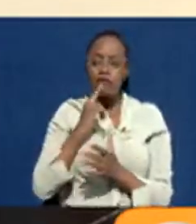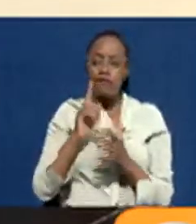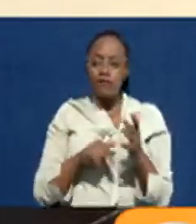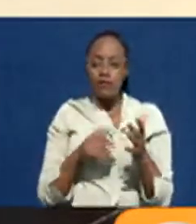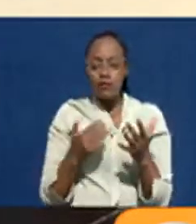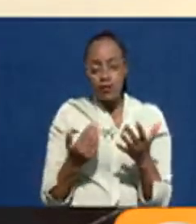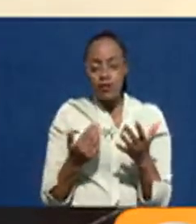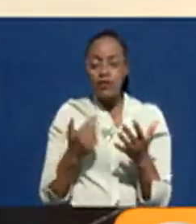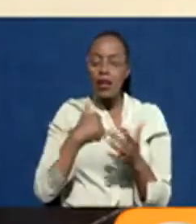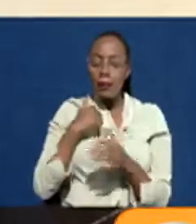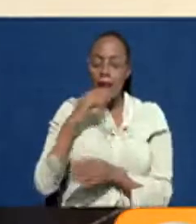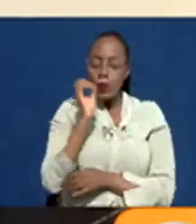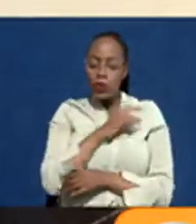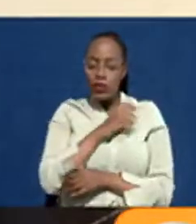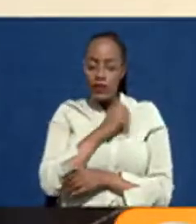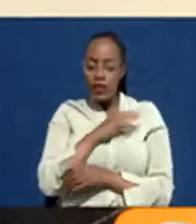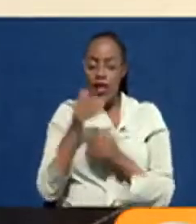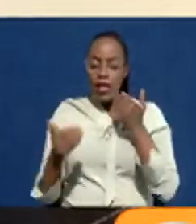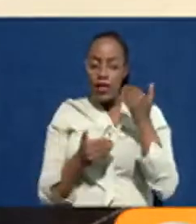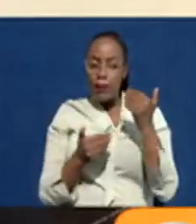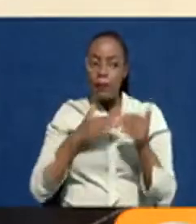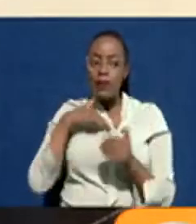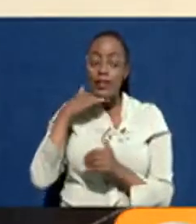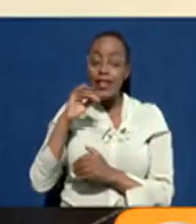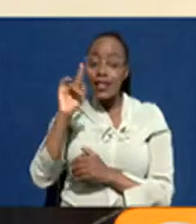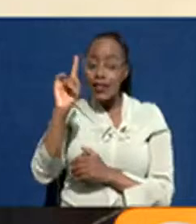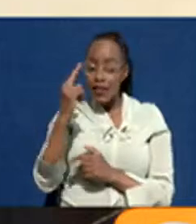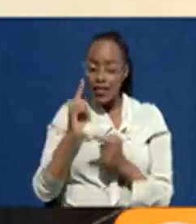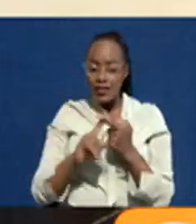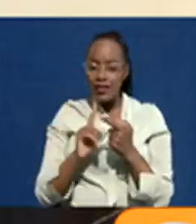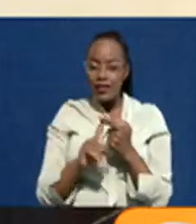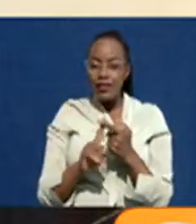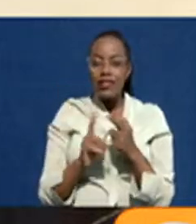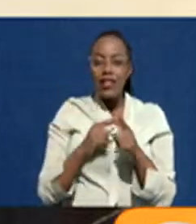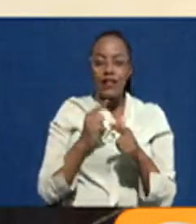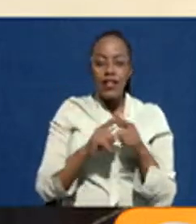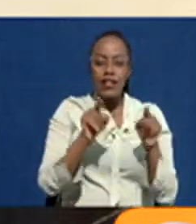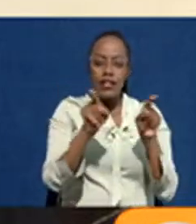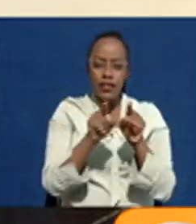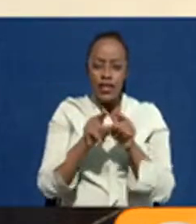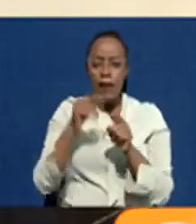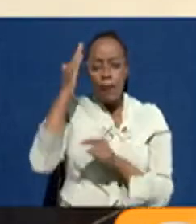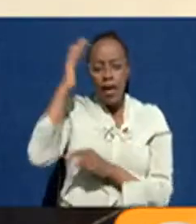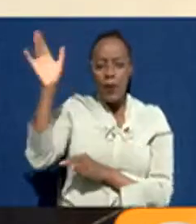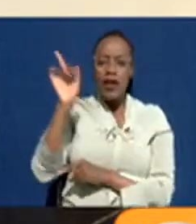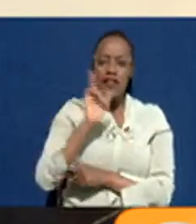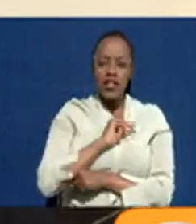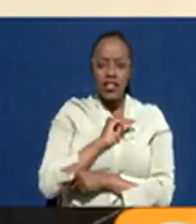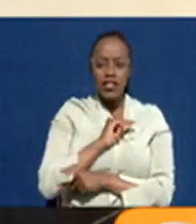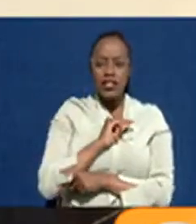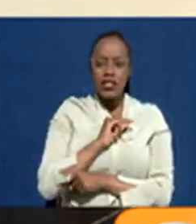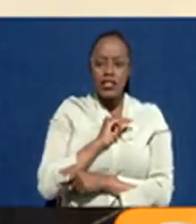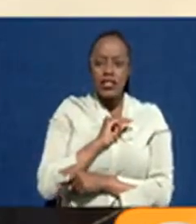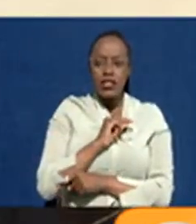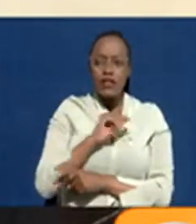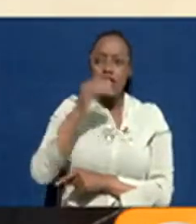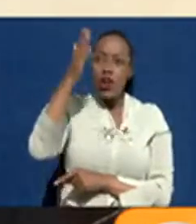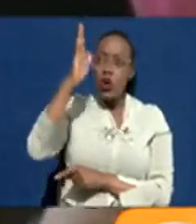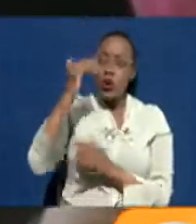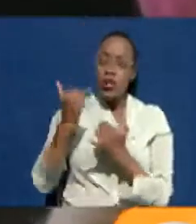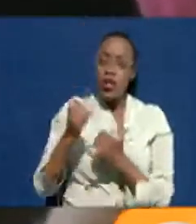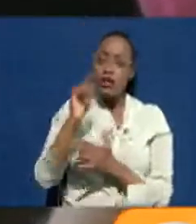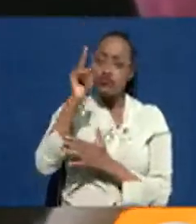frankly, I was afraid of losing the baby, Kwanza, and I knew ni Mungu